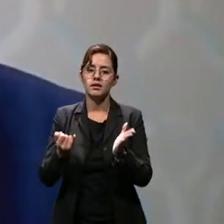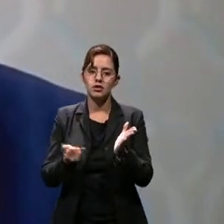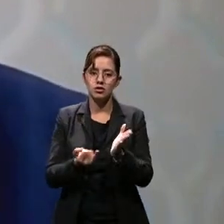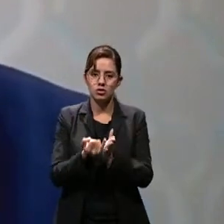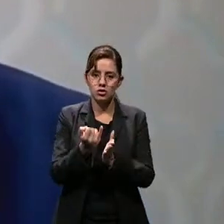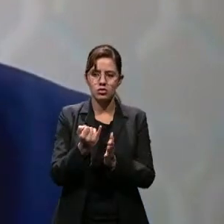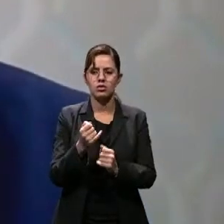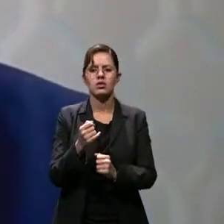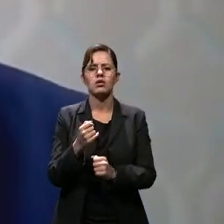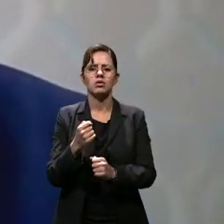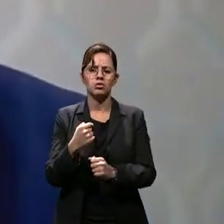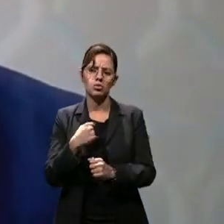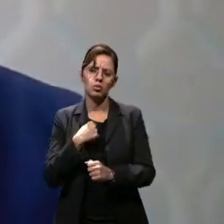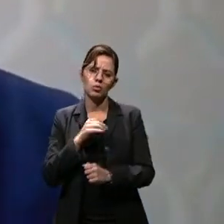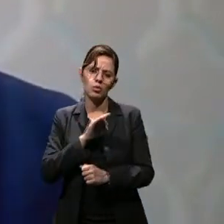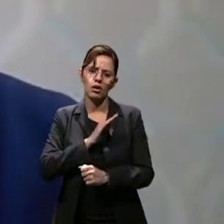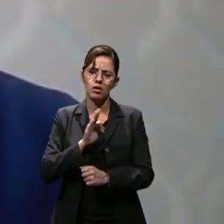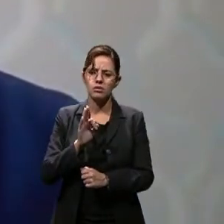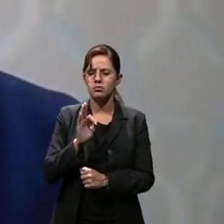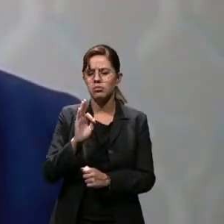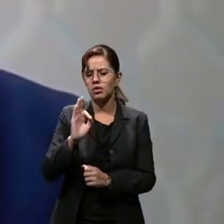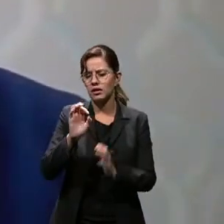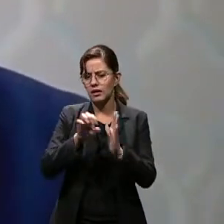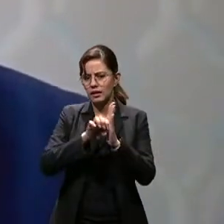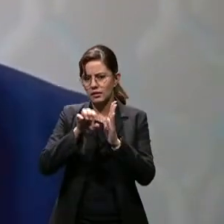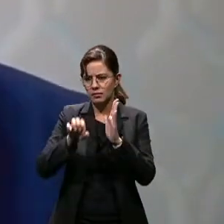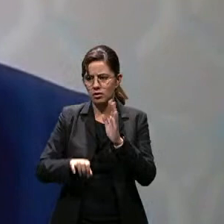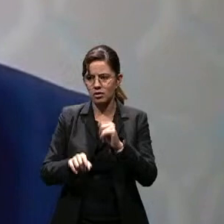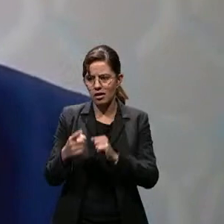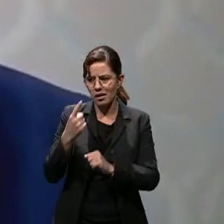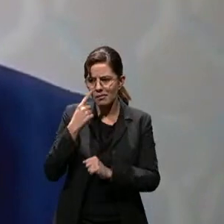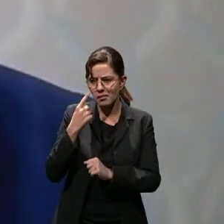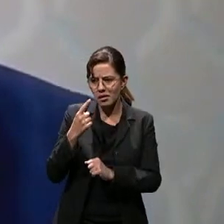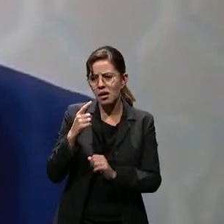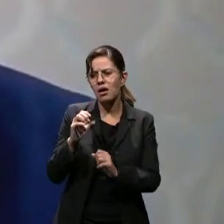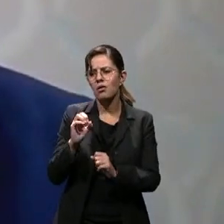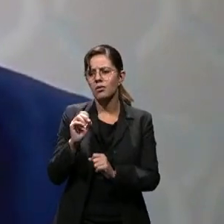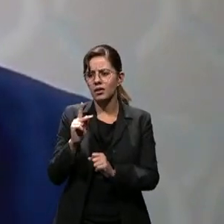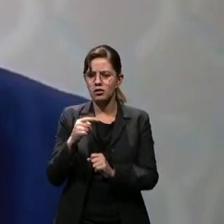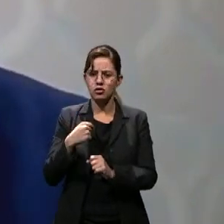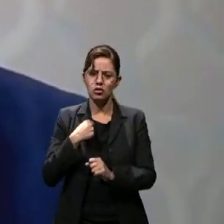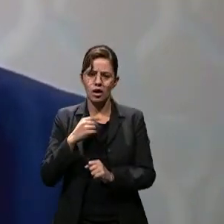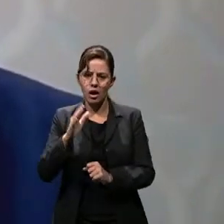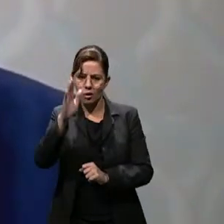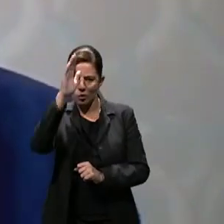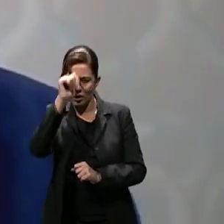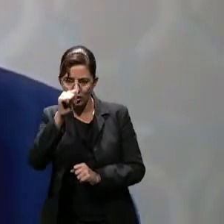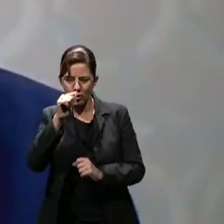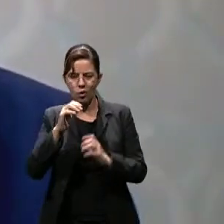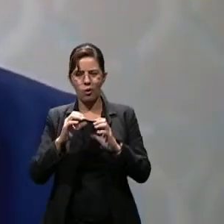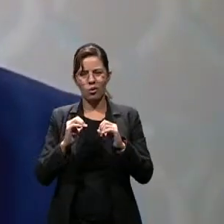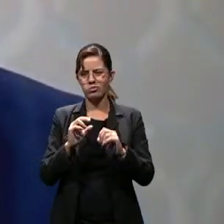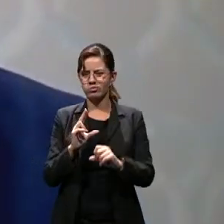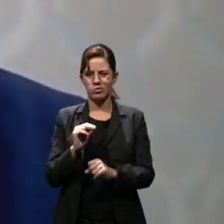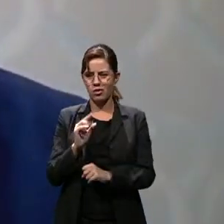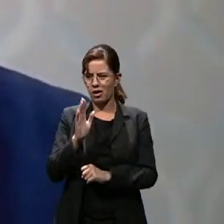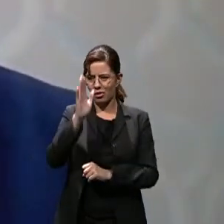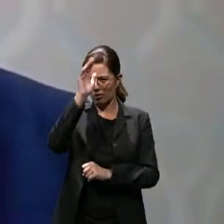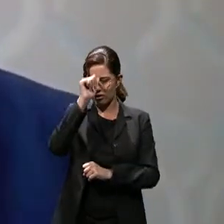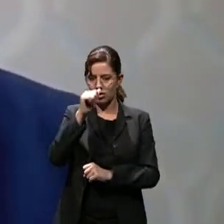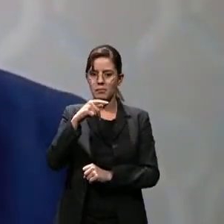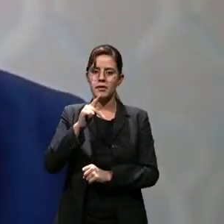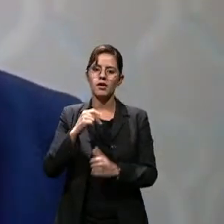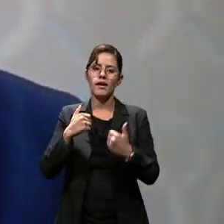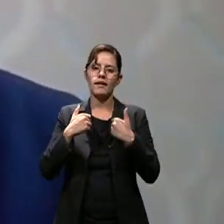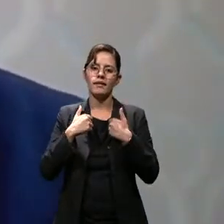make decisions that can be shared or questioned. However, they know that these decisions are being